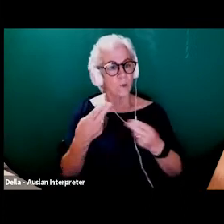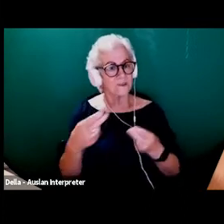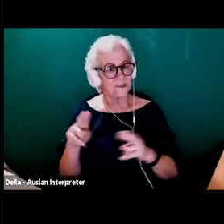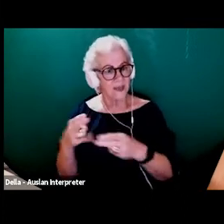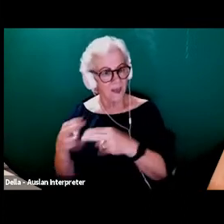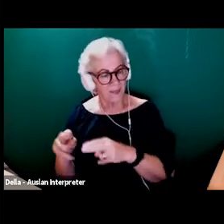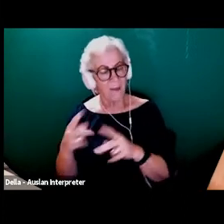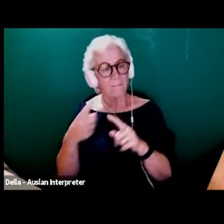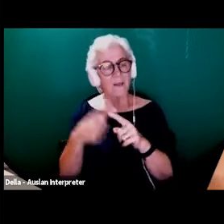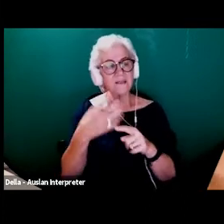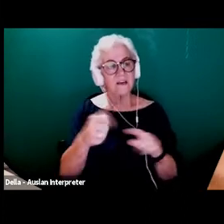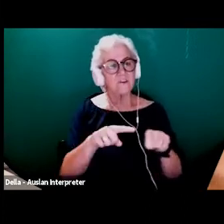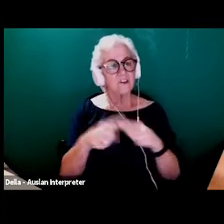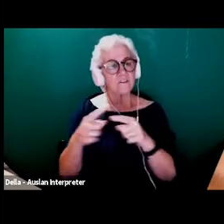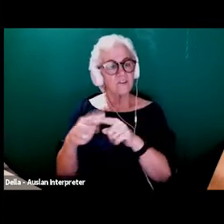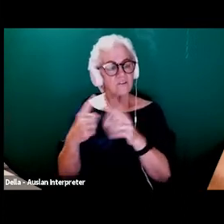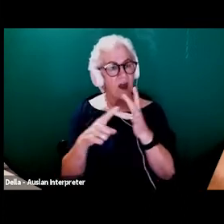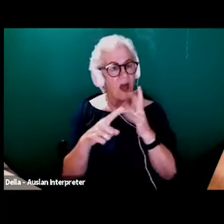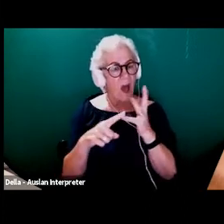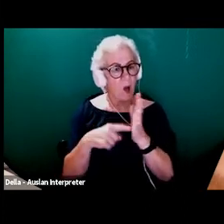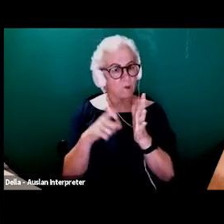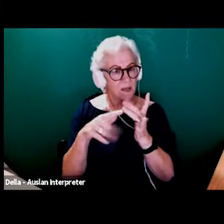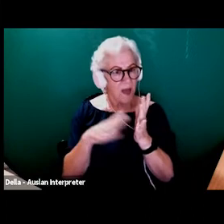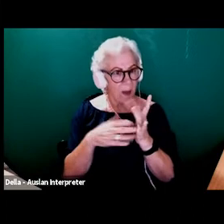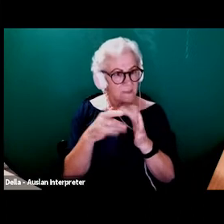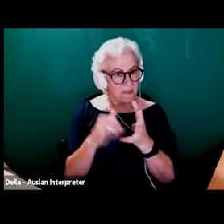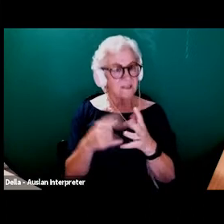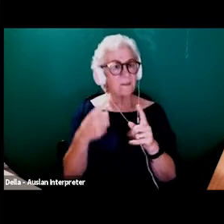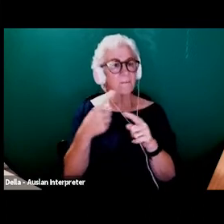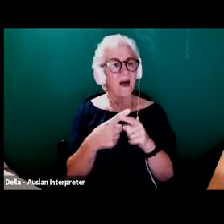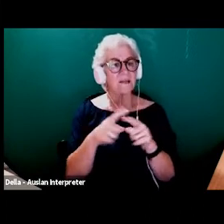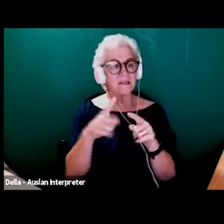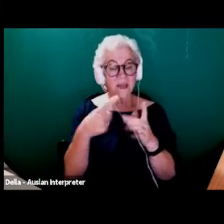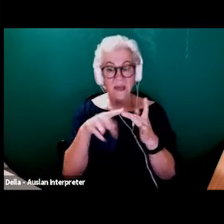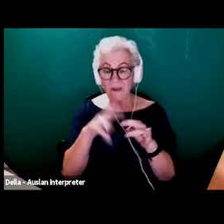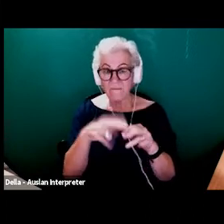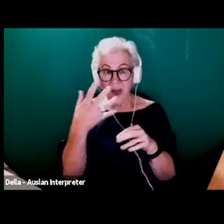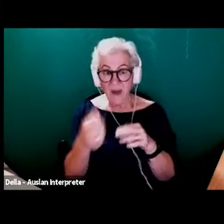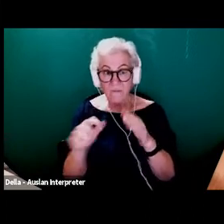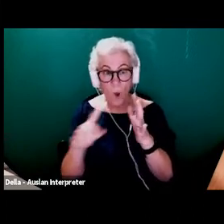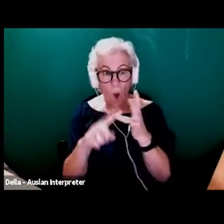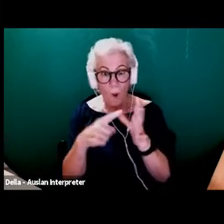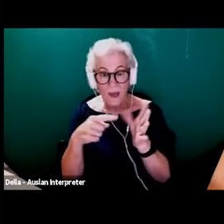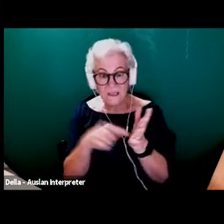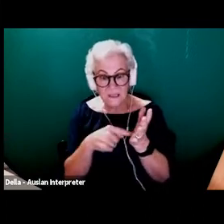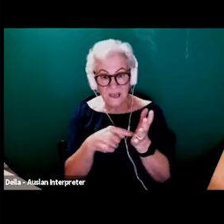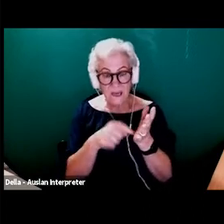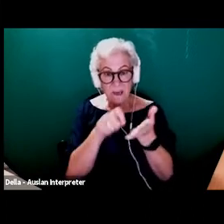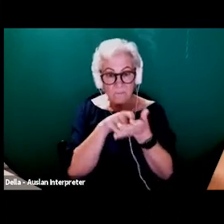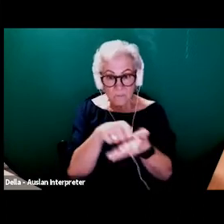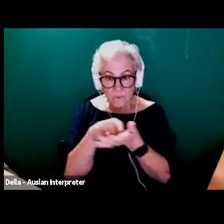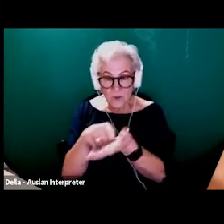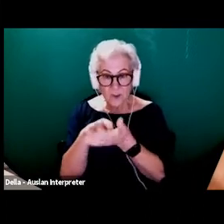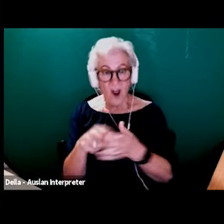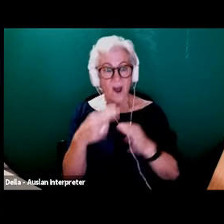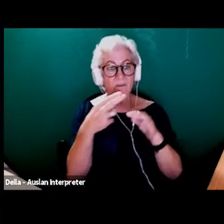It's also allowed us to look at the characteristics of OAT prescribers, as Nikki presented, and to look at changes in the profile of people who are prescribing